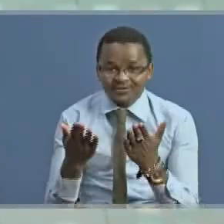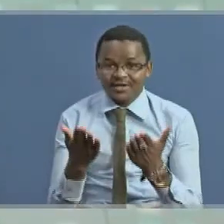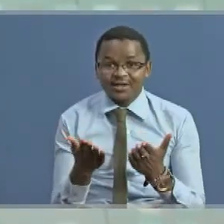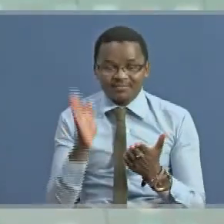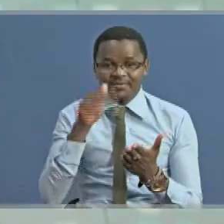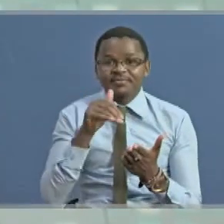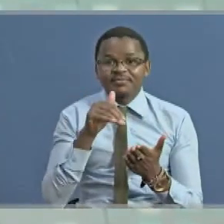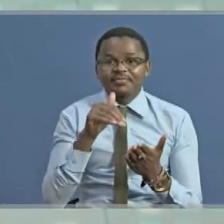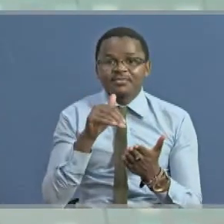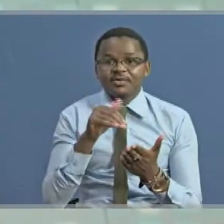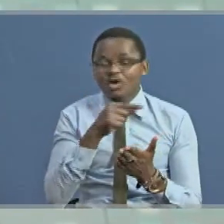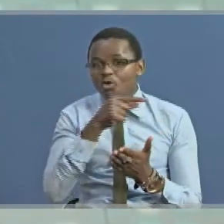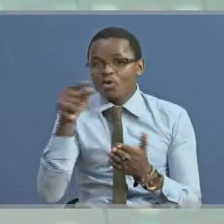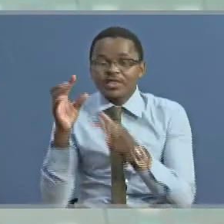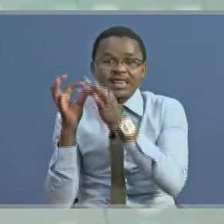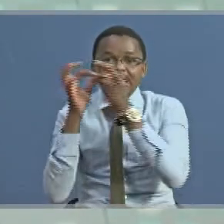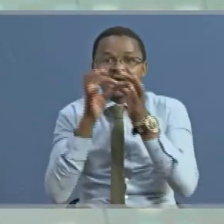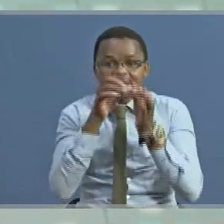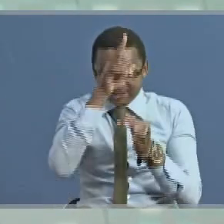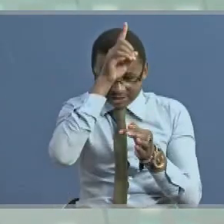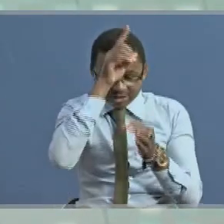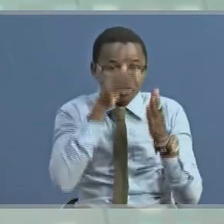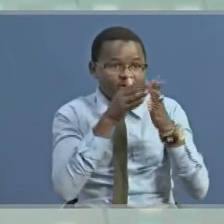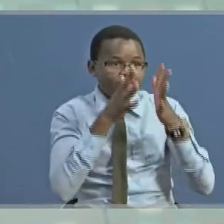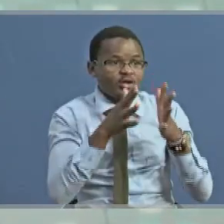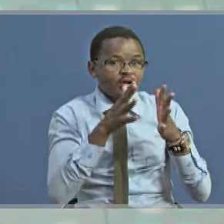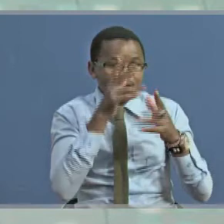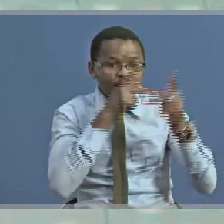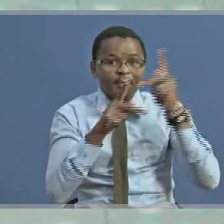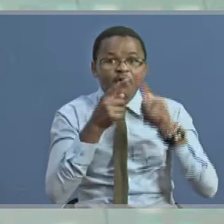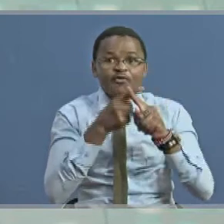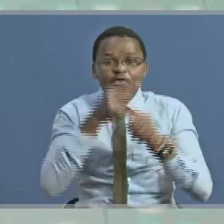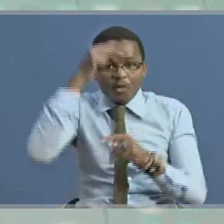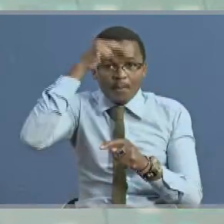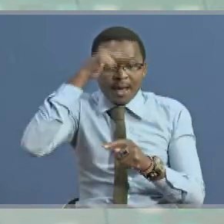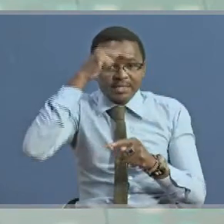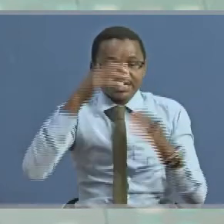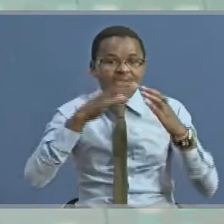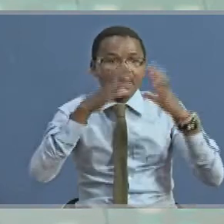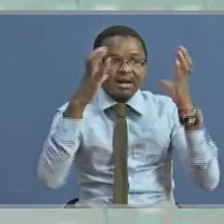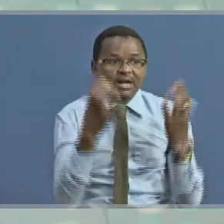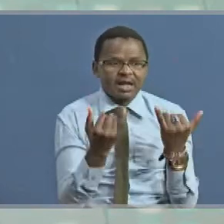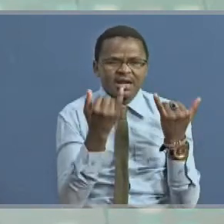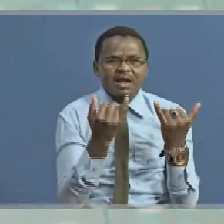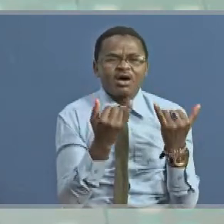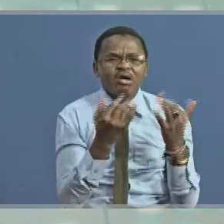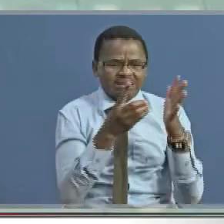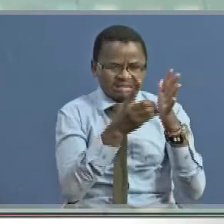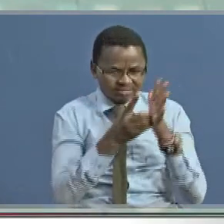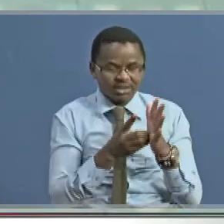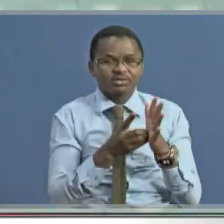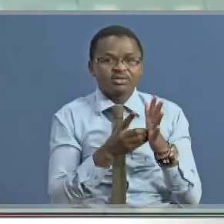Welcome back. Now, going the culture way, local leaders and professionals from the Maasai community now demand